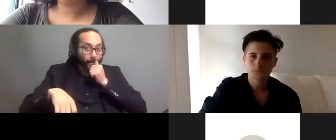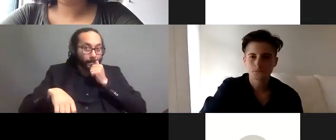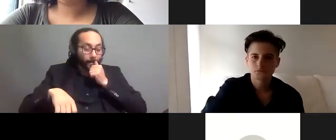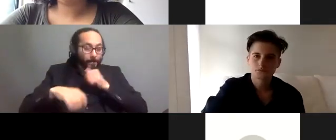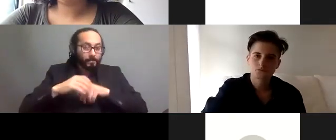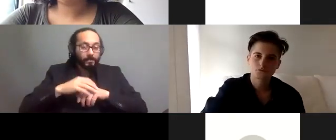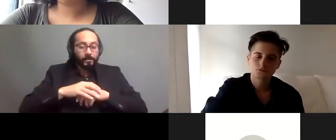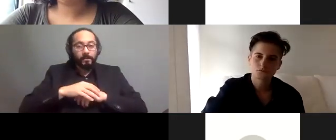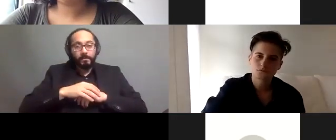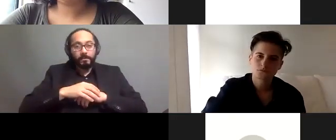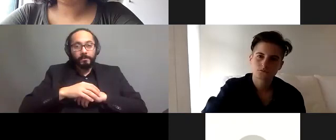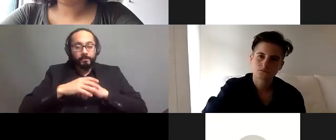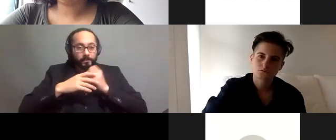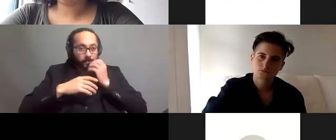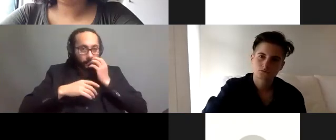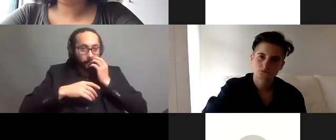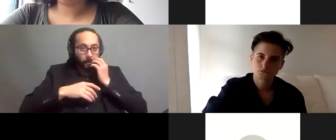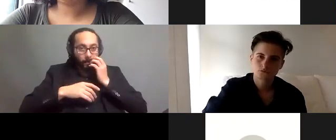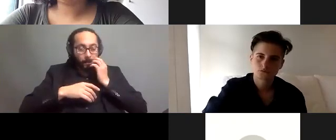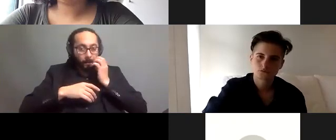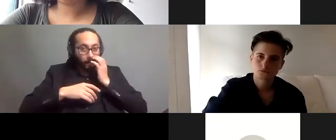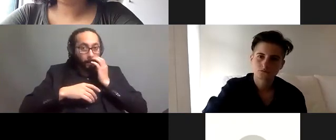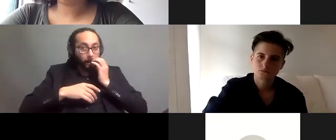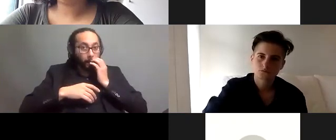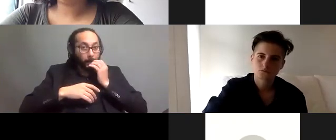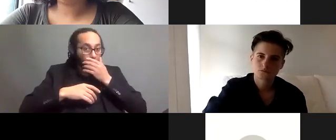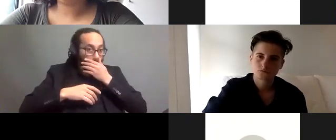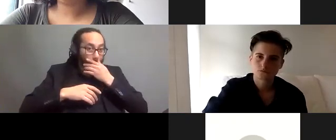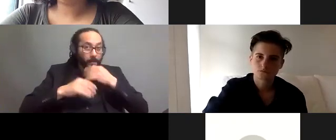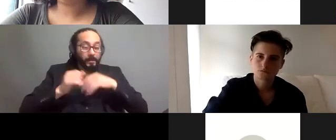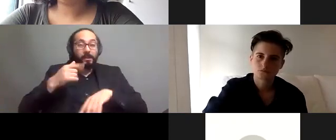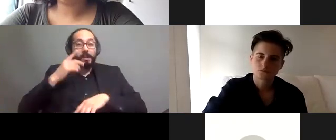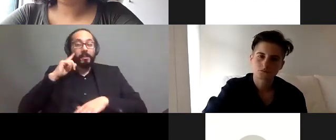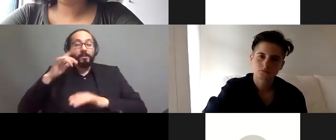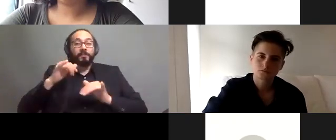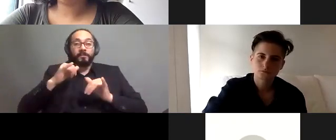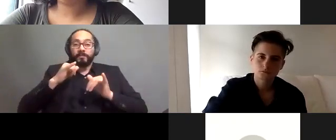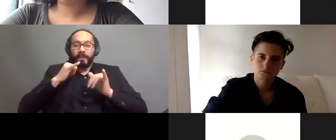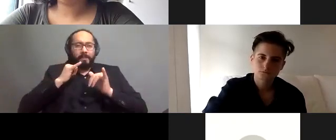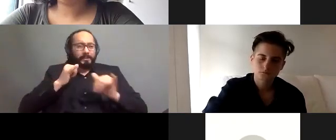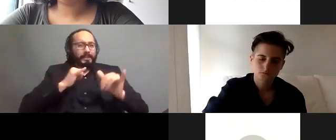I suppose it's quite similar to, echoes a lot of what everyone's been talking about.